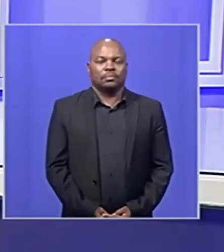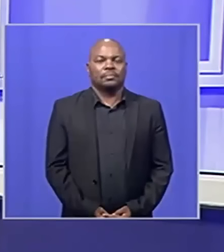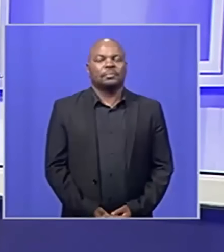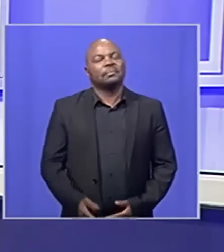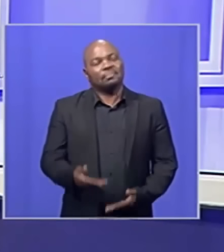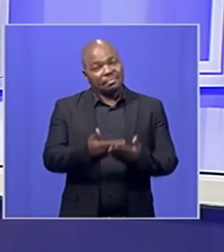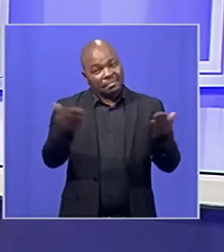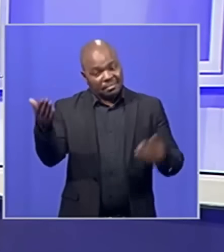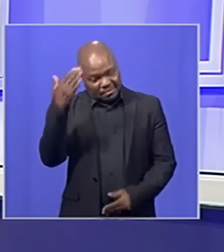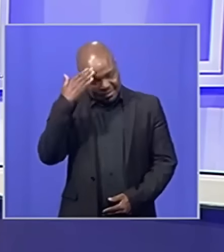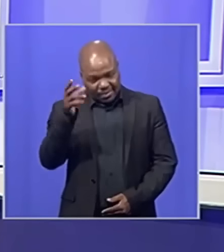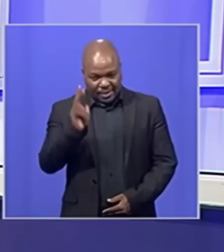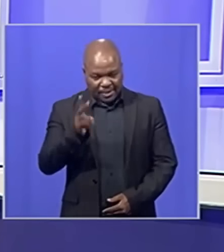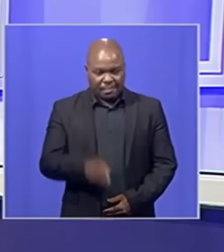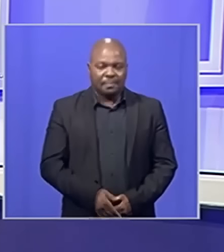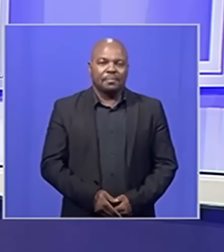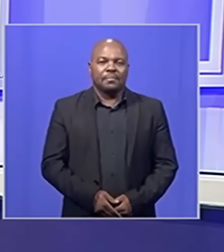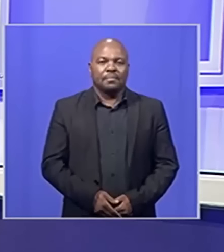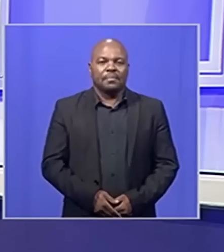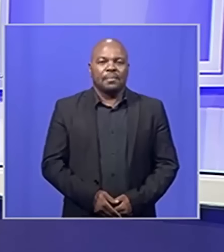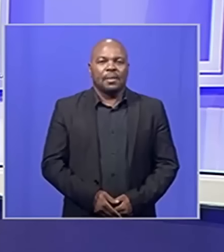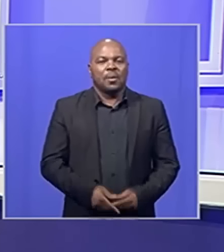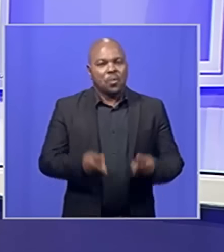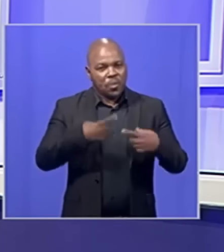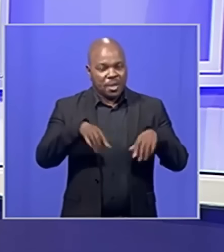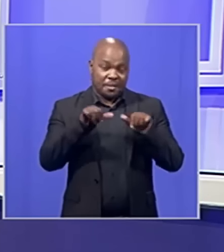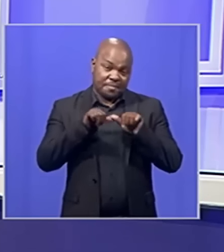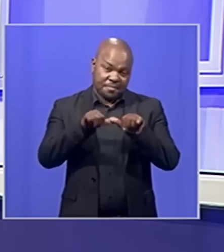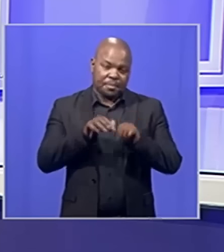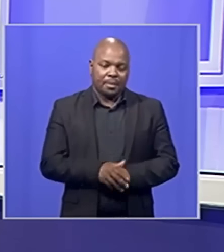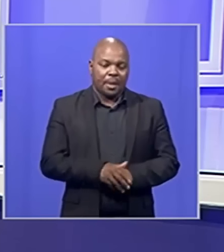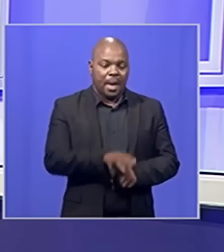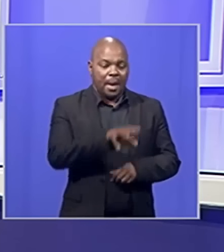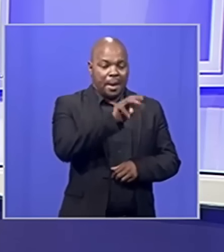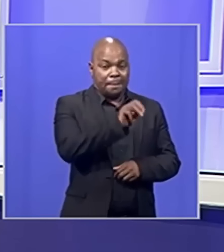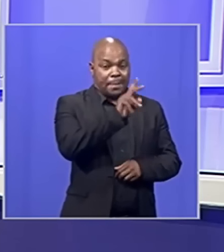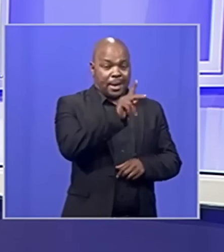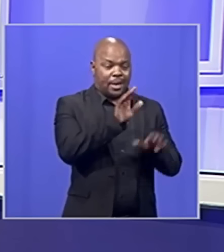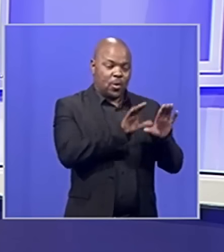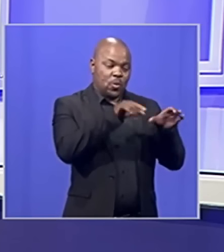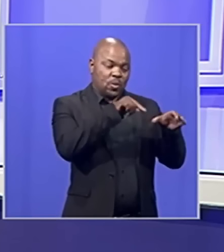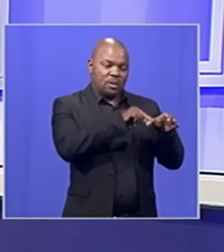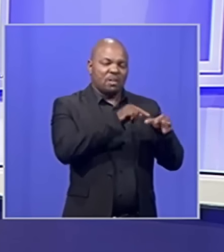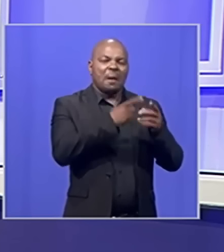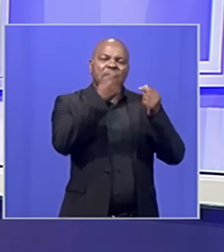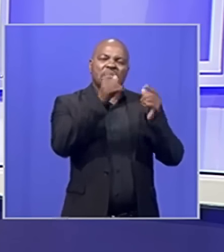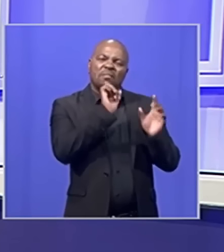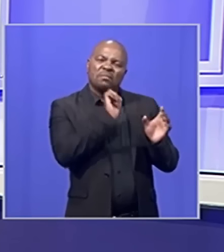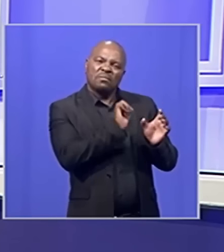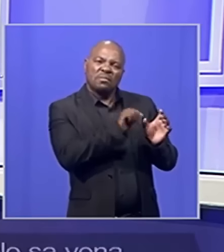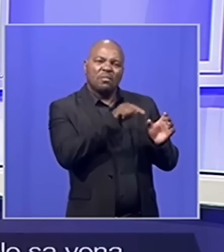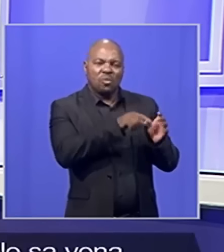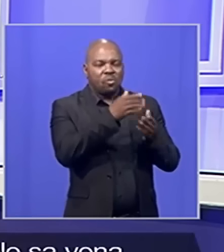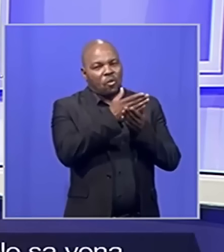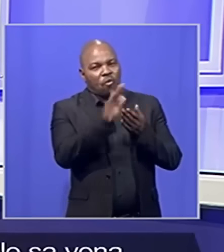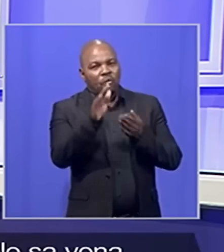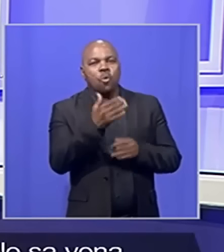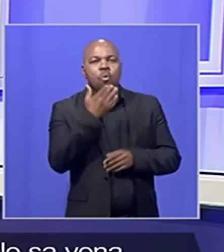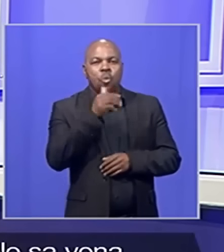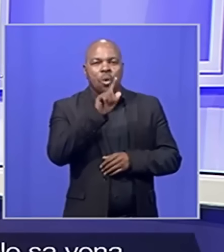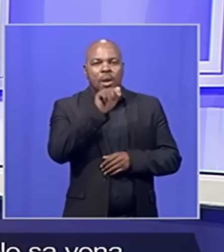Bageshu madumega fele re a lotšha re gatela pele ka tšeo dirego mogatlo wa MK o tlošitše ramatlotlo pharephare wa yona Mpiakhe